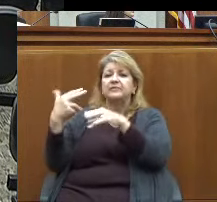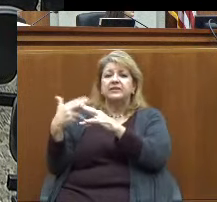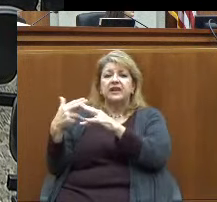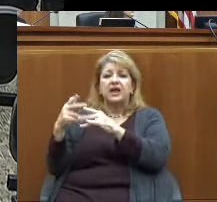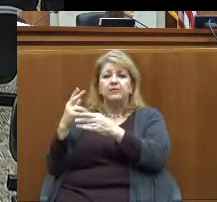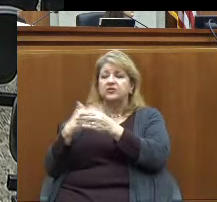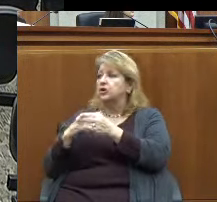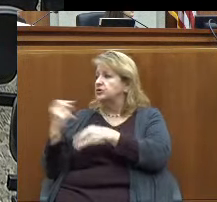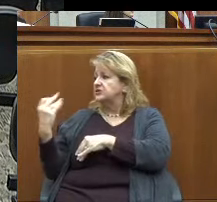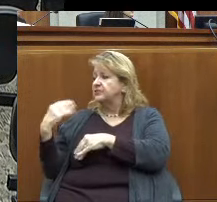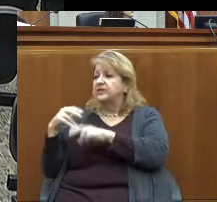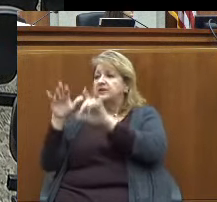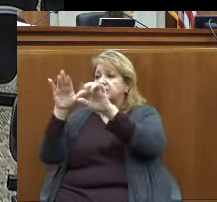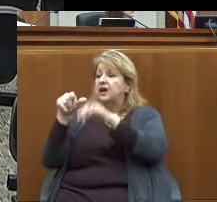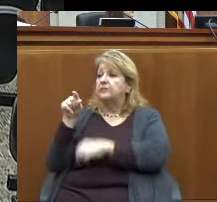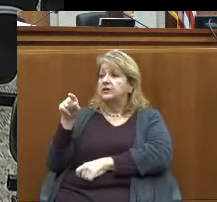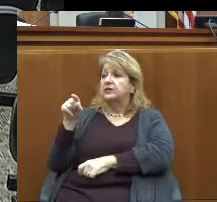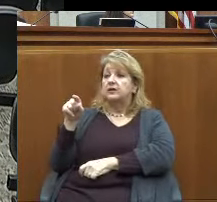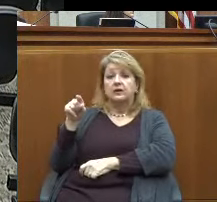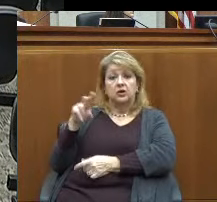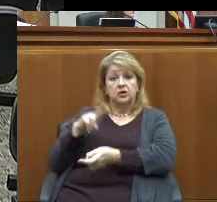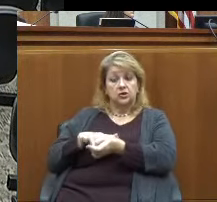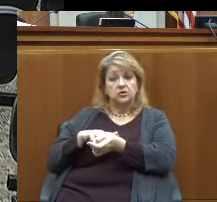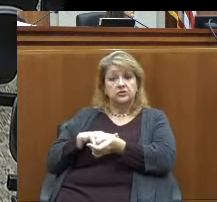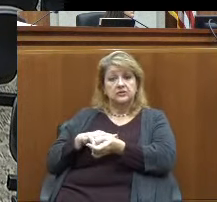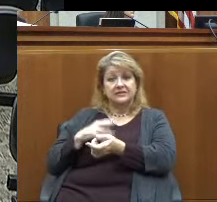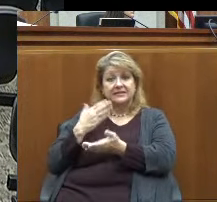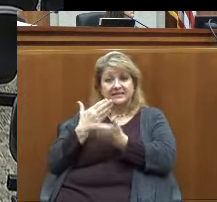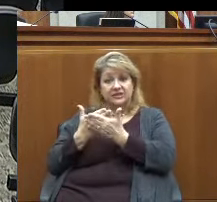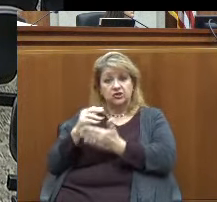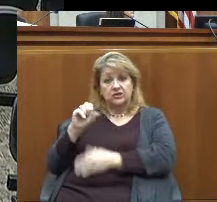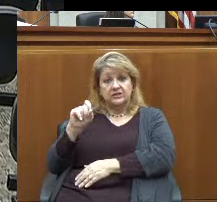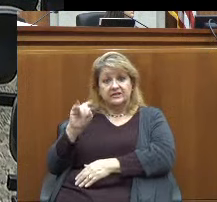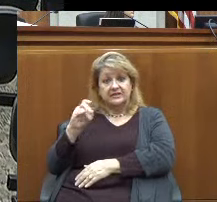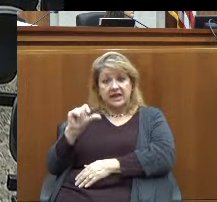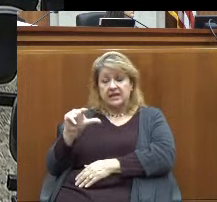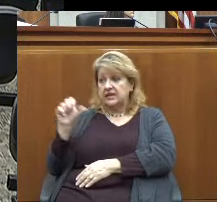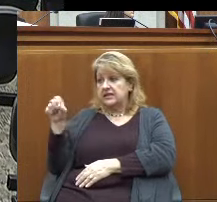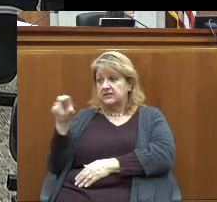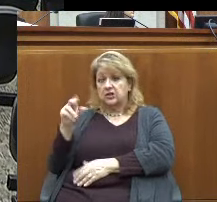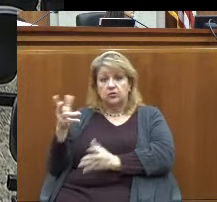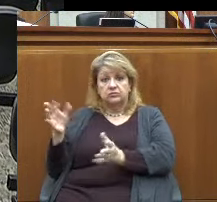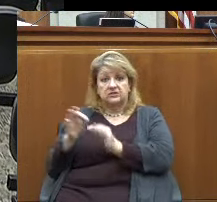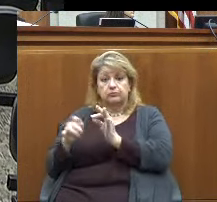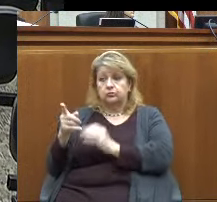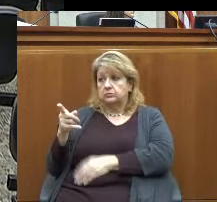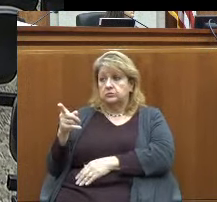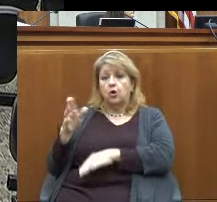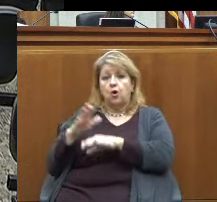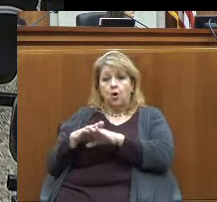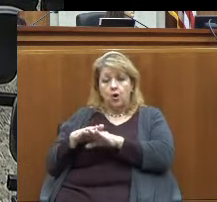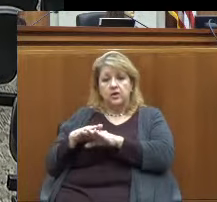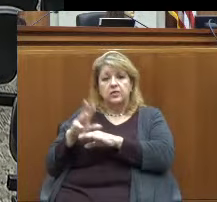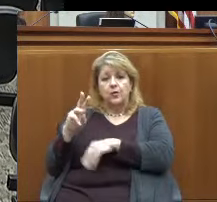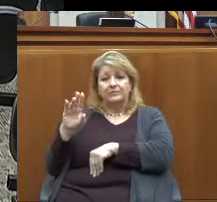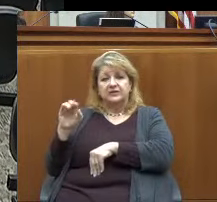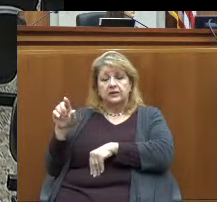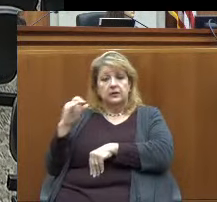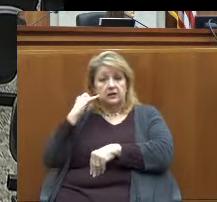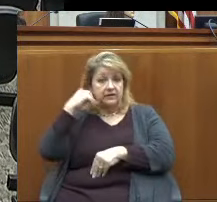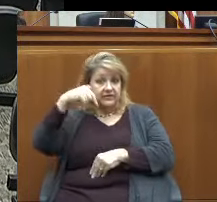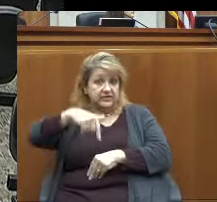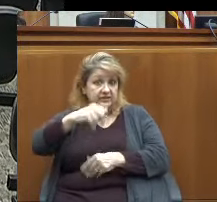can look right there immediately and tell if the nurse is in good standing. So if this were